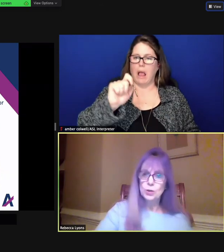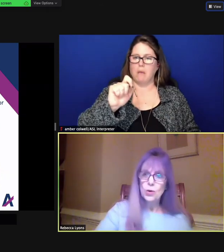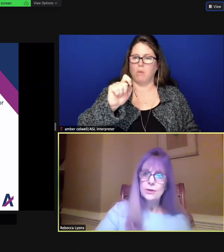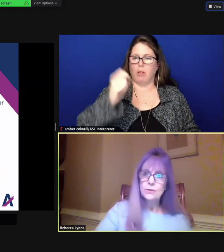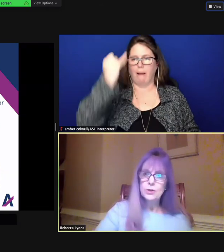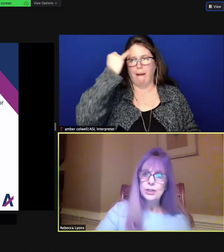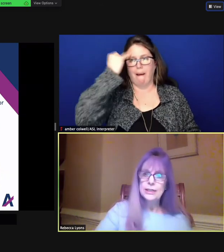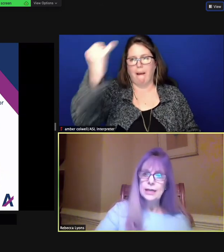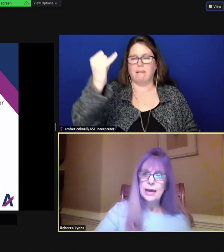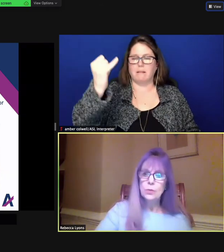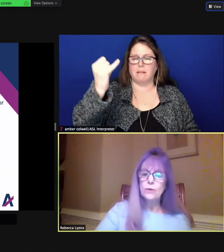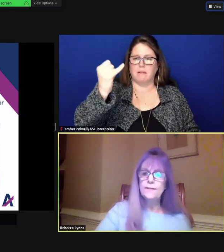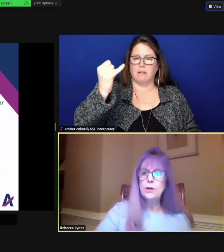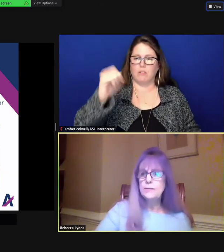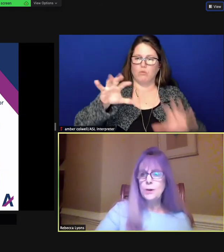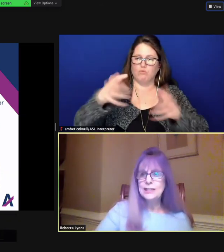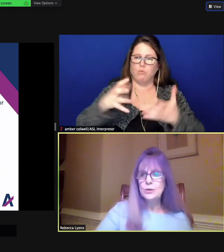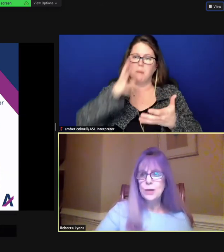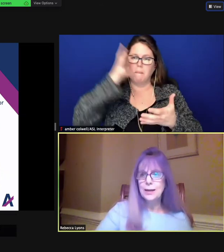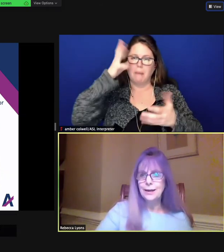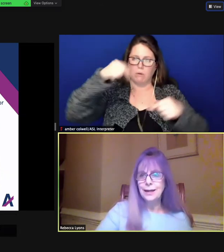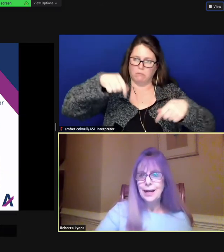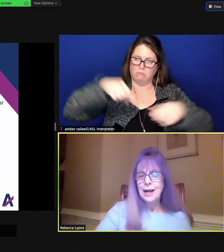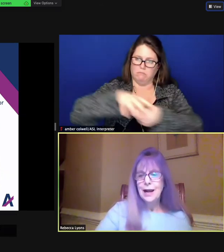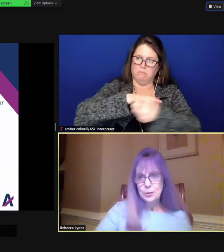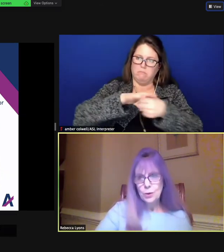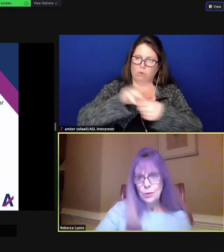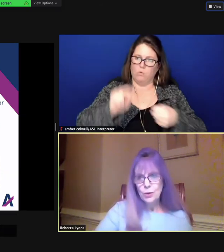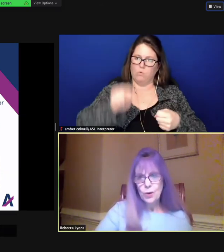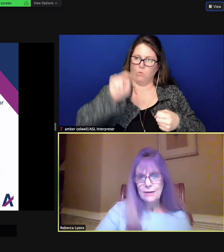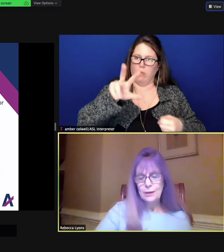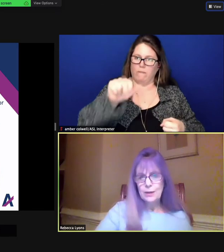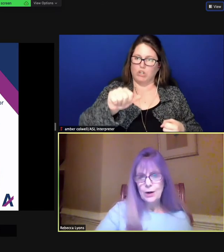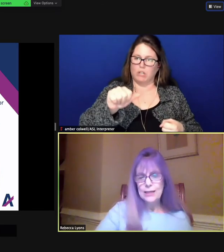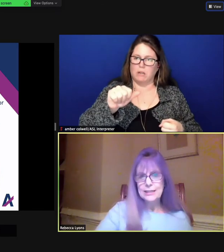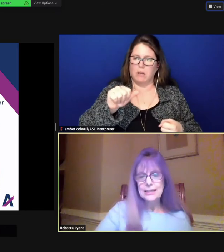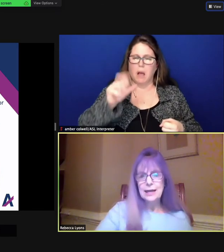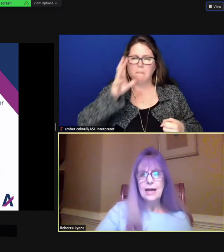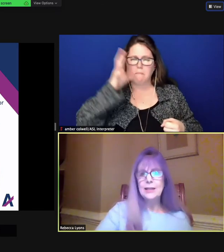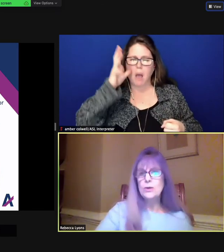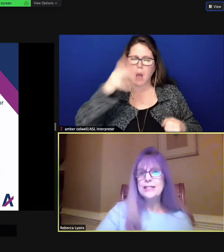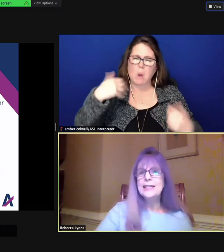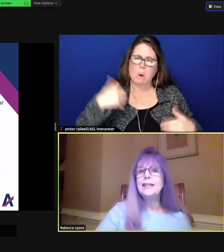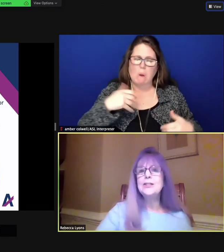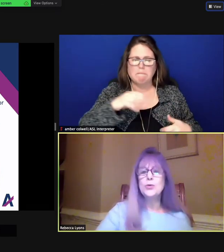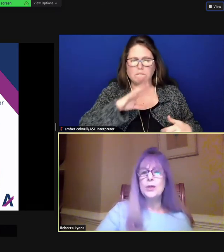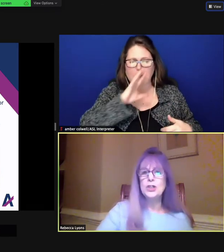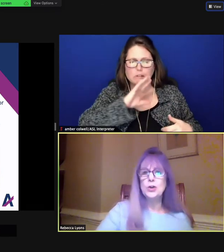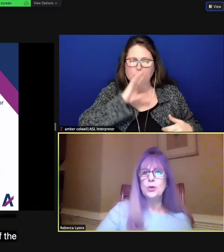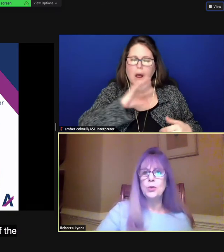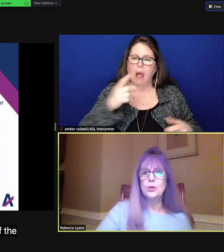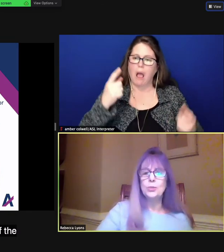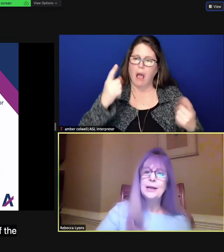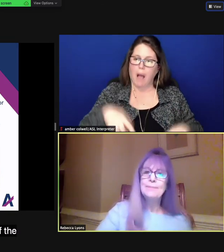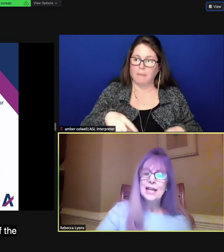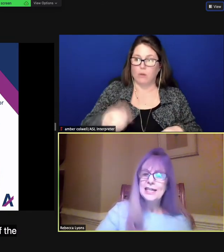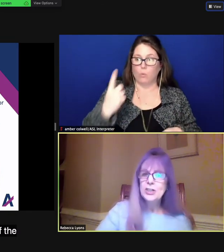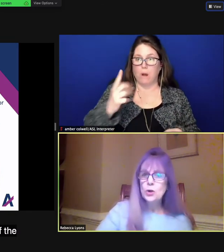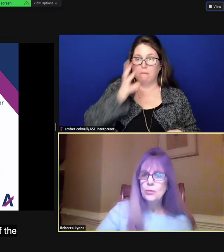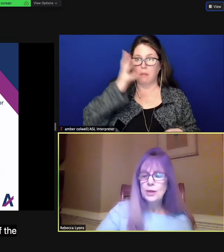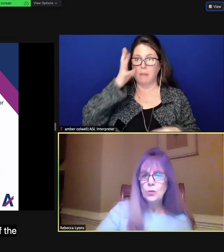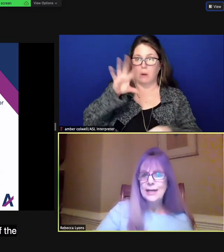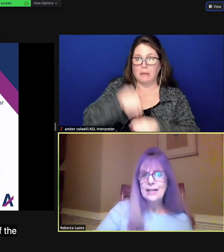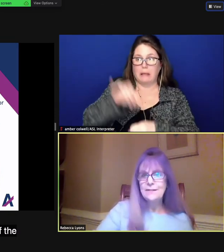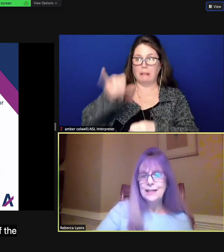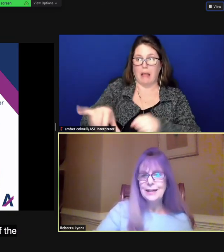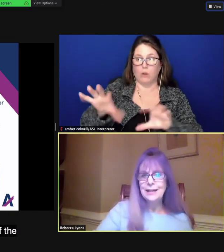parents in Northern Virginia were very frustrated. I spoke with one of the parents that was in this original group, and he